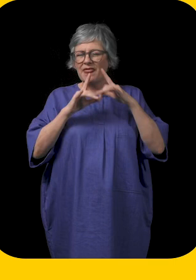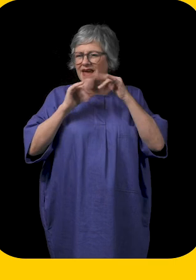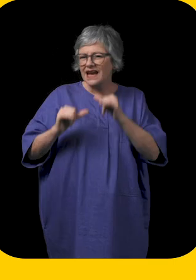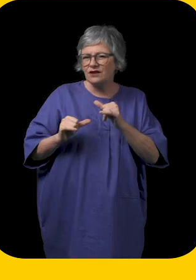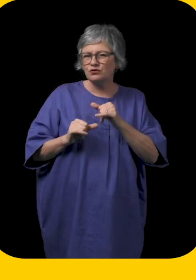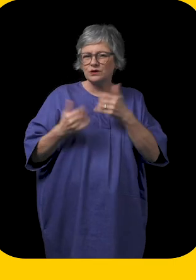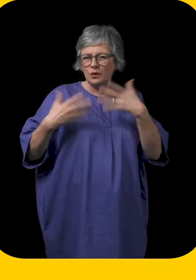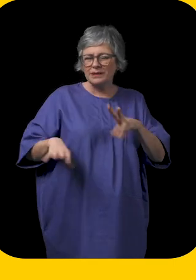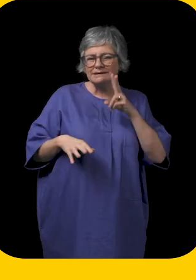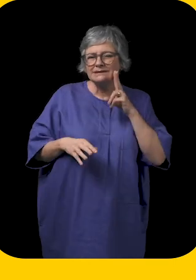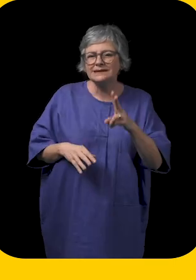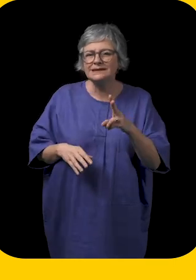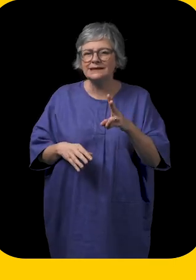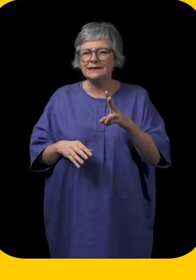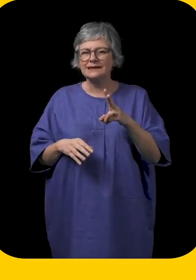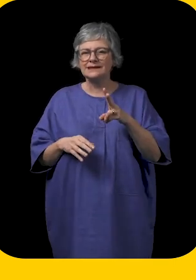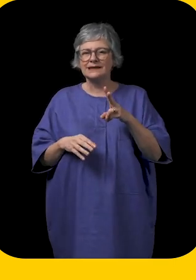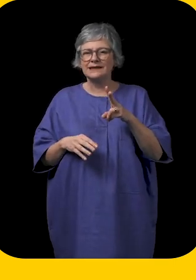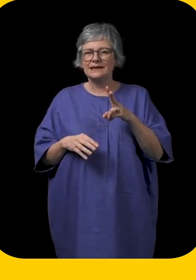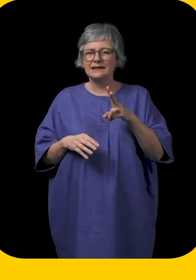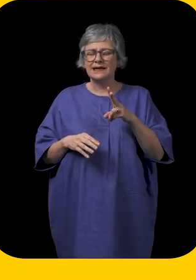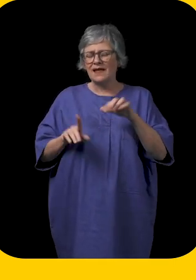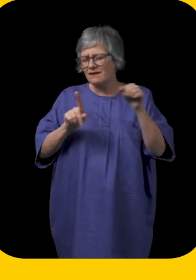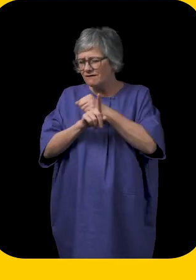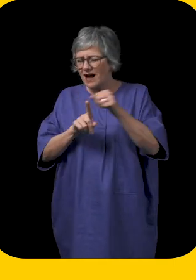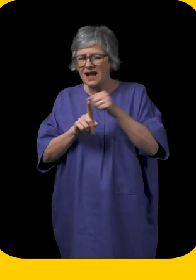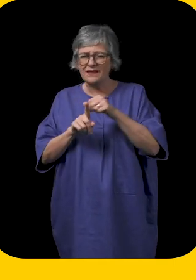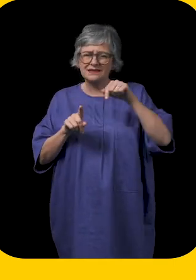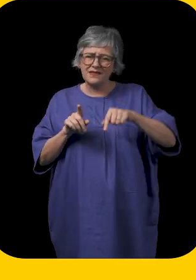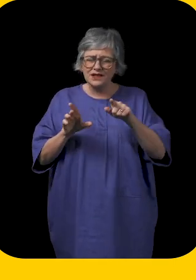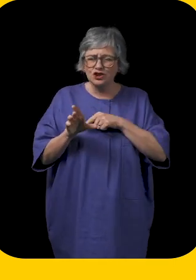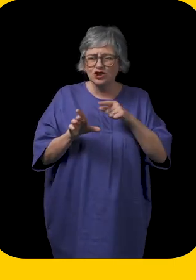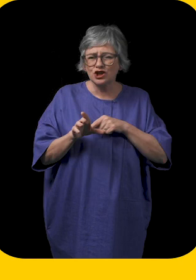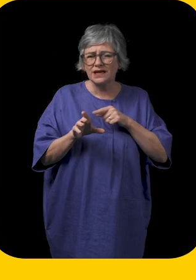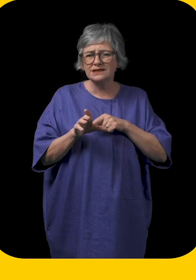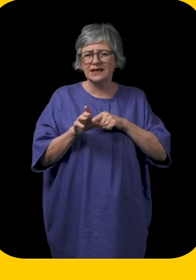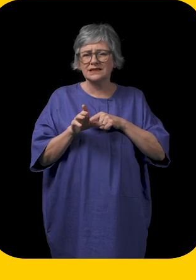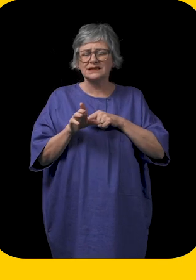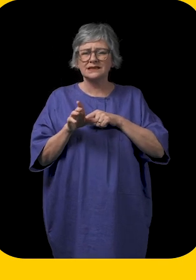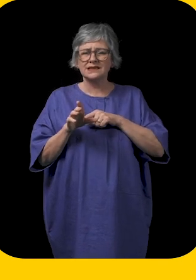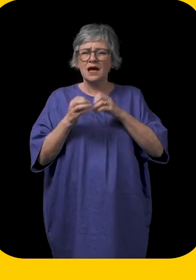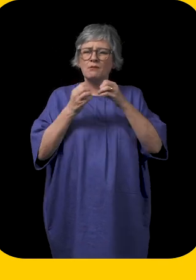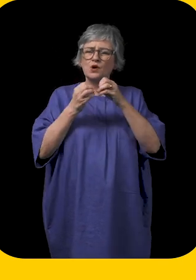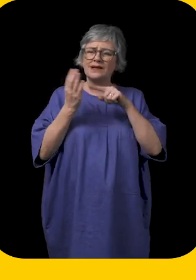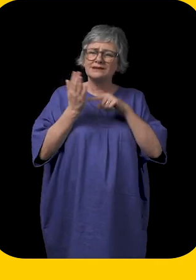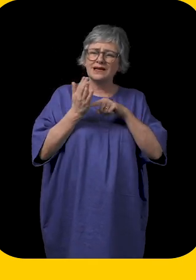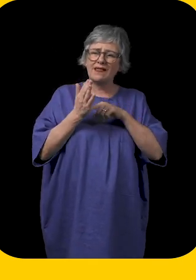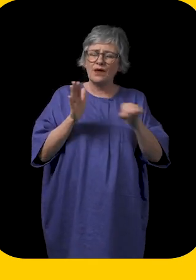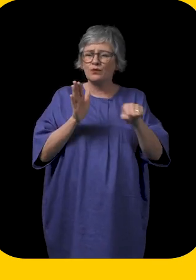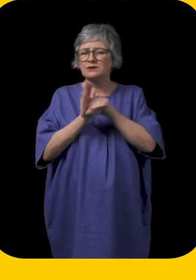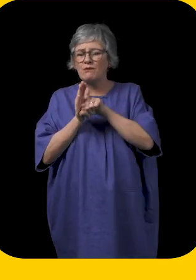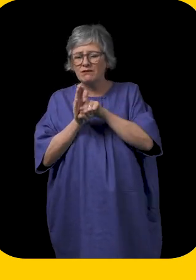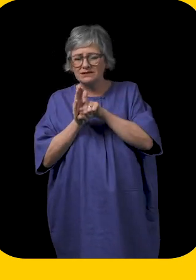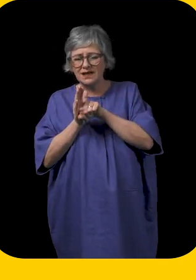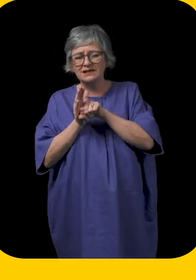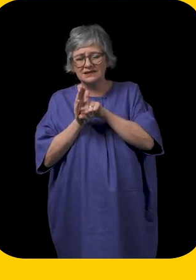women, and the sort of hatreds that we've seen, you know, and the violence this year, you know,